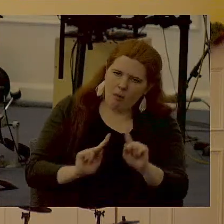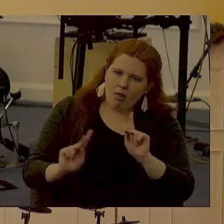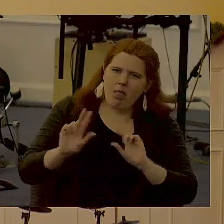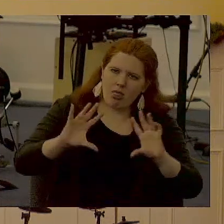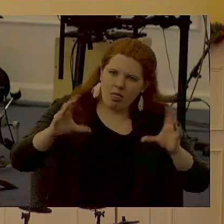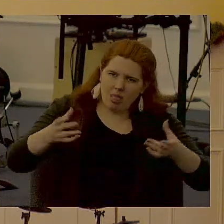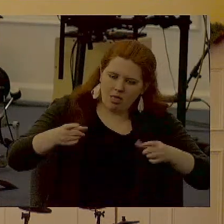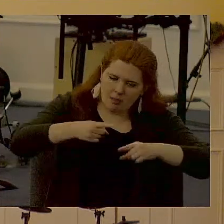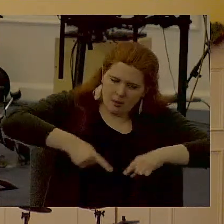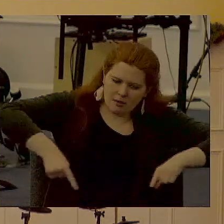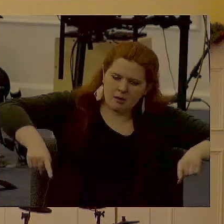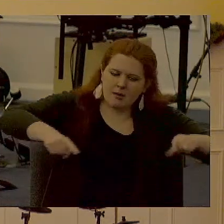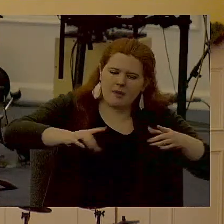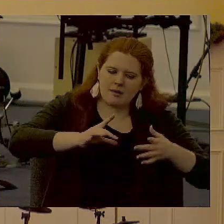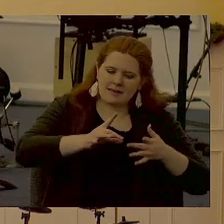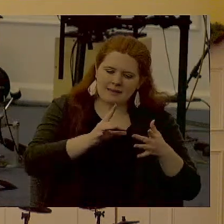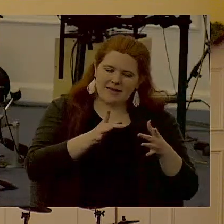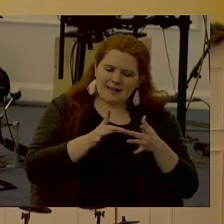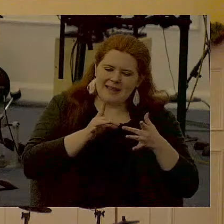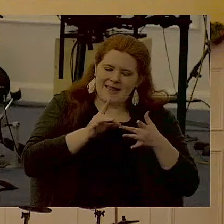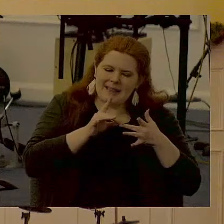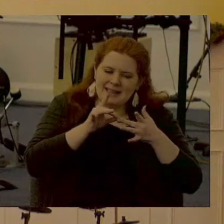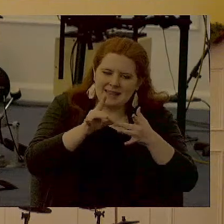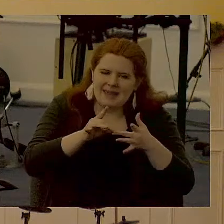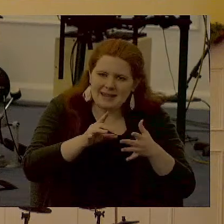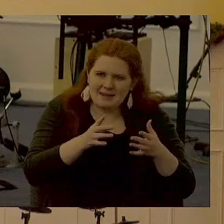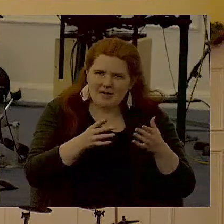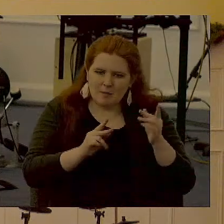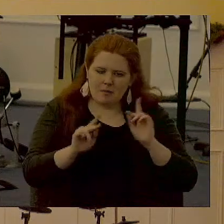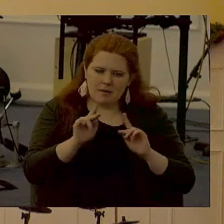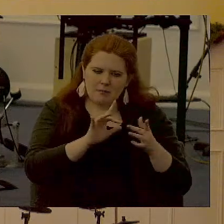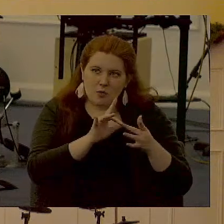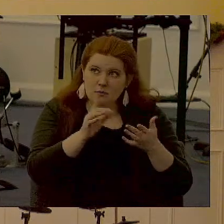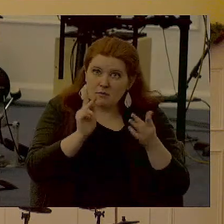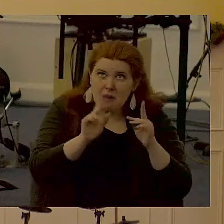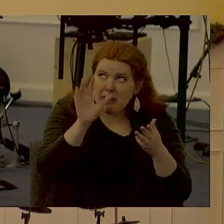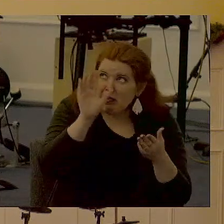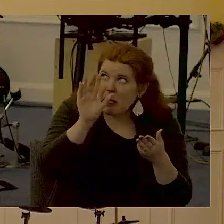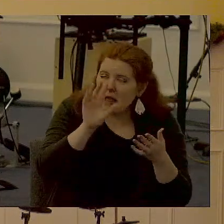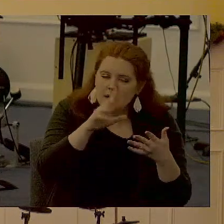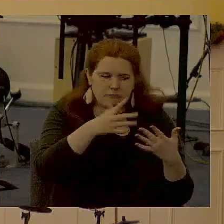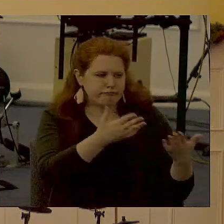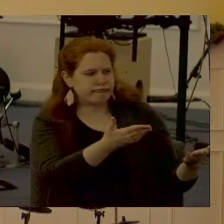people to lead and guide those who are seeking him.